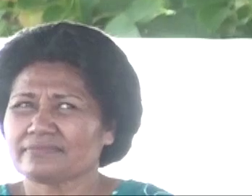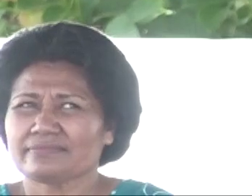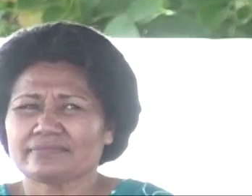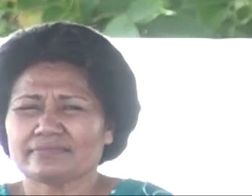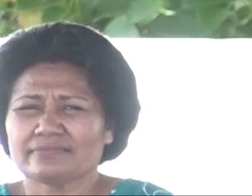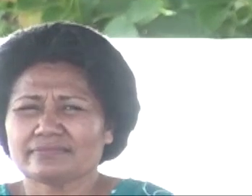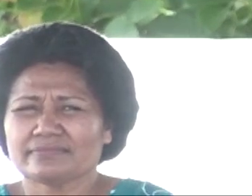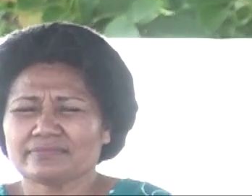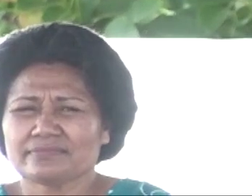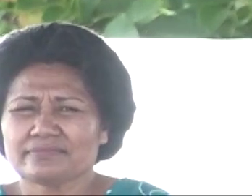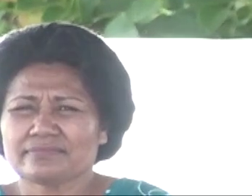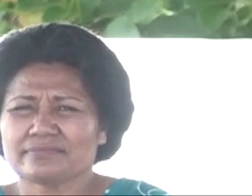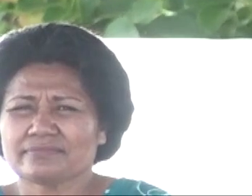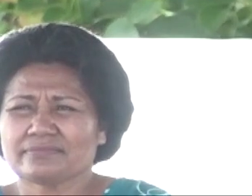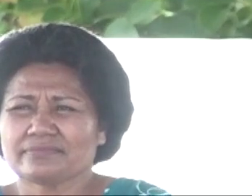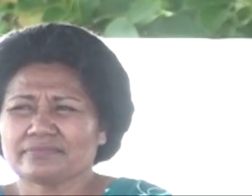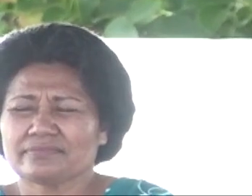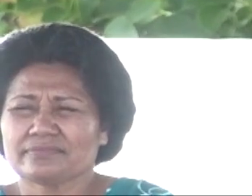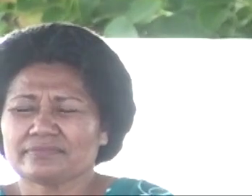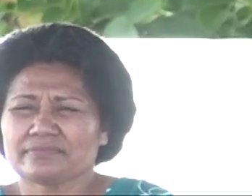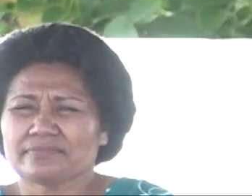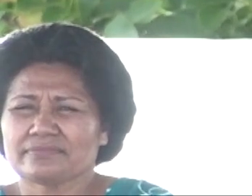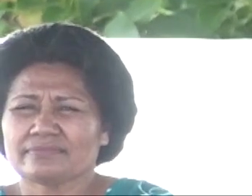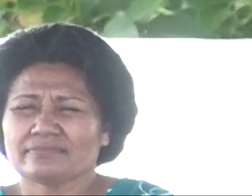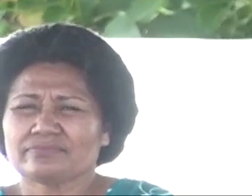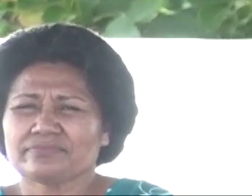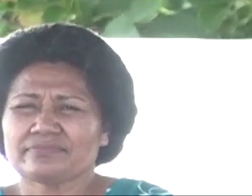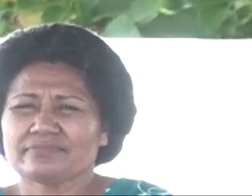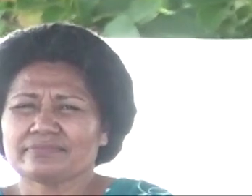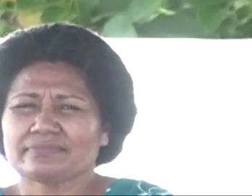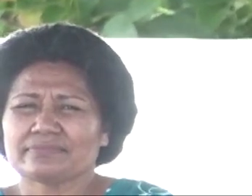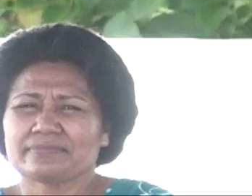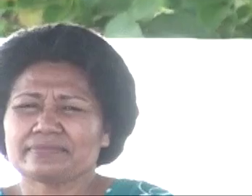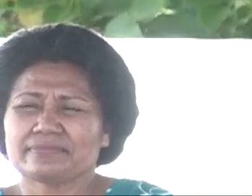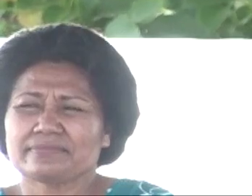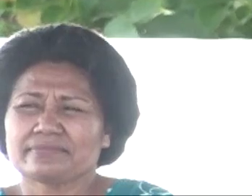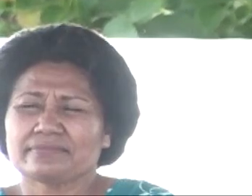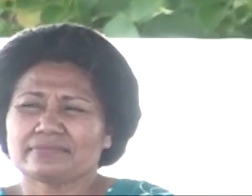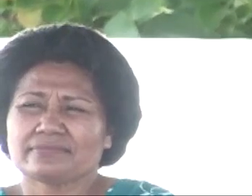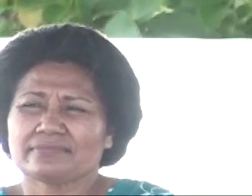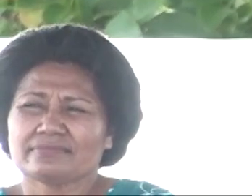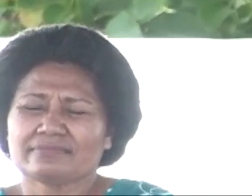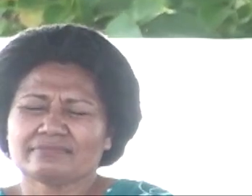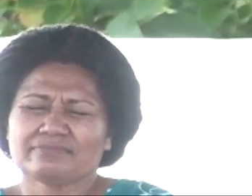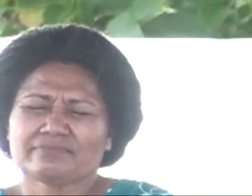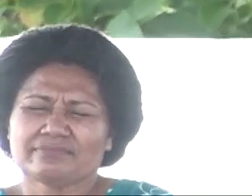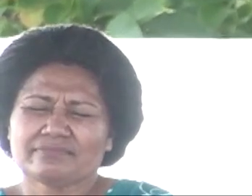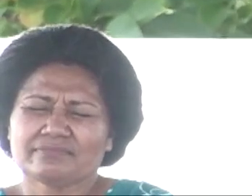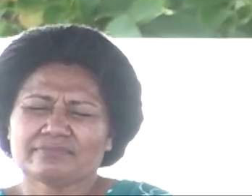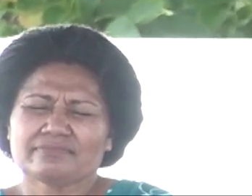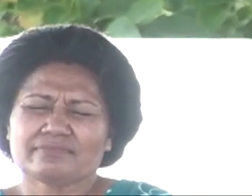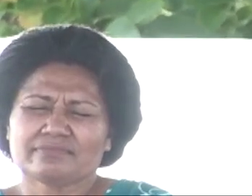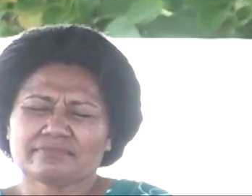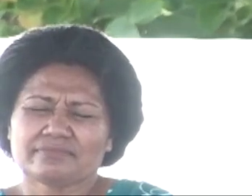To the Pathfinders, I'm certain your parents and guardians expect you to be the best versions of yourself, and the